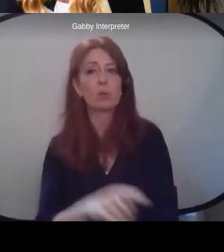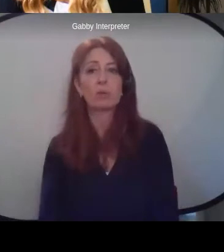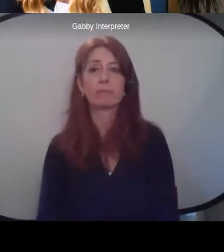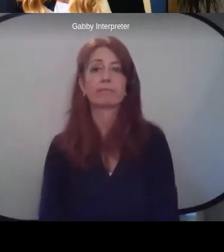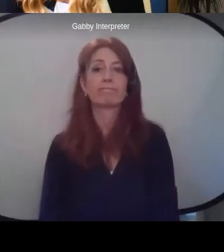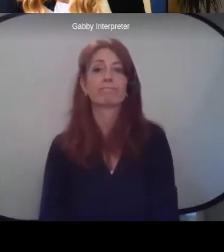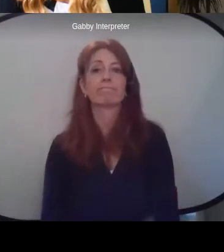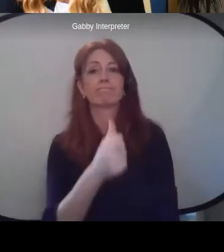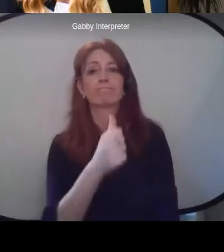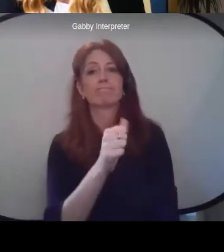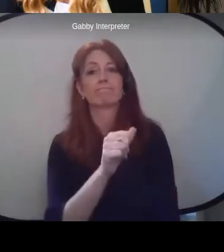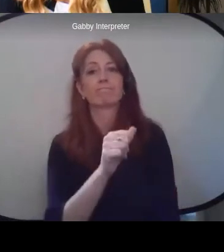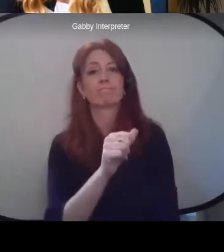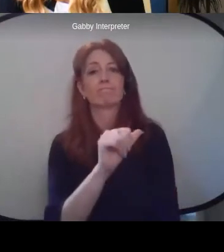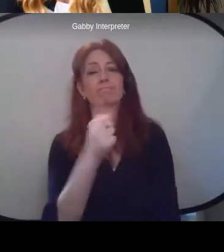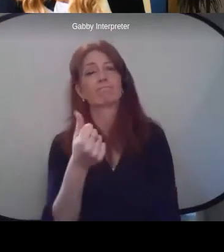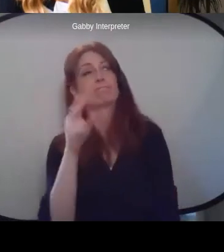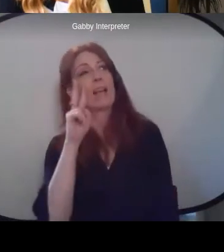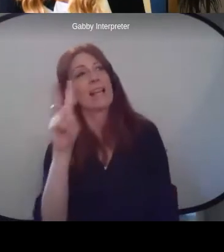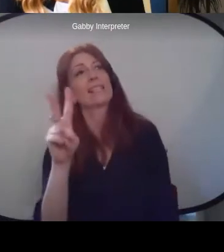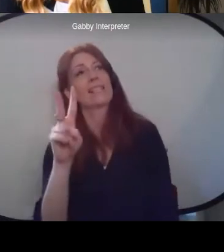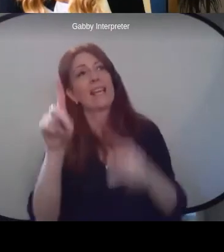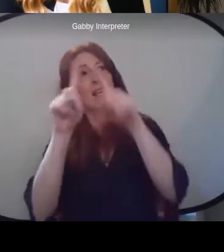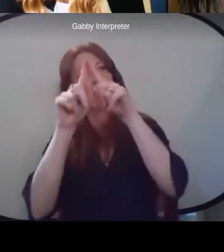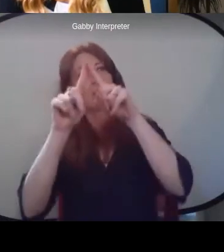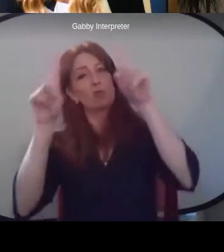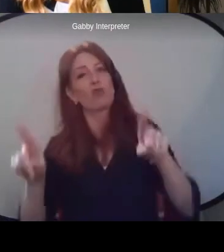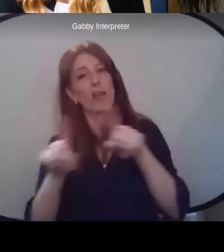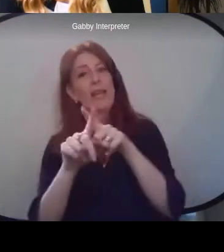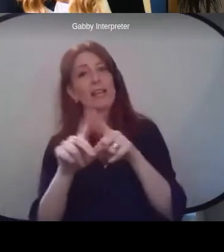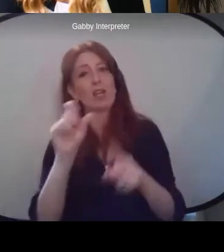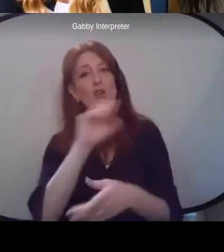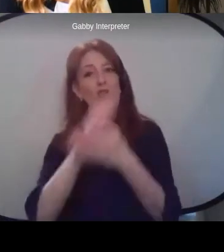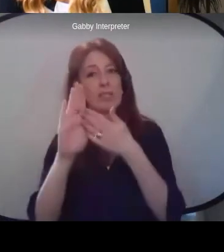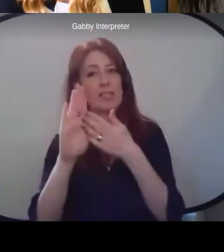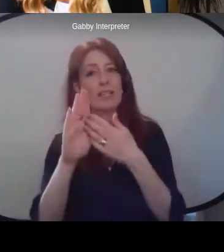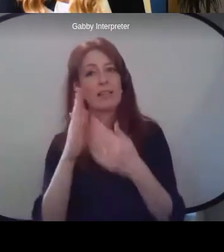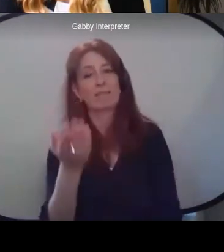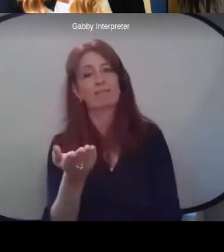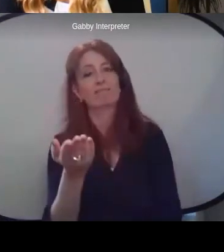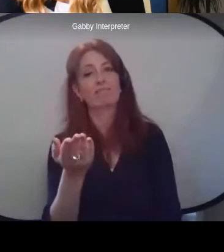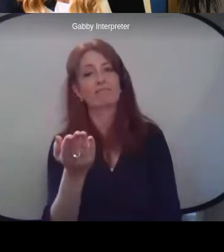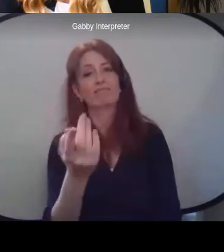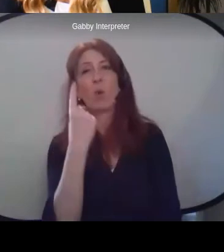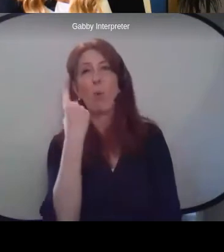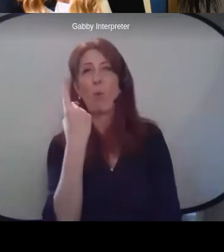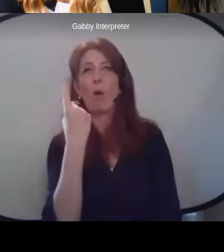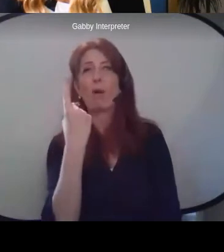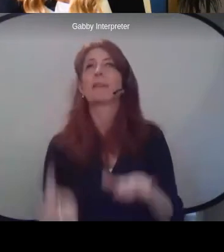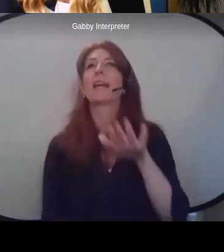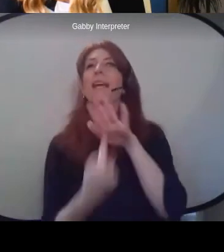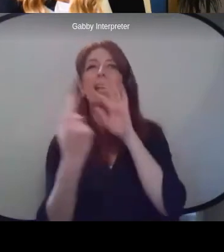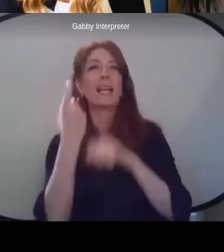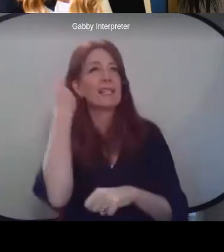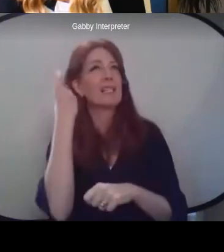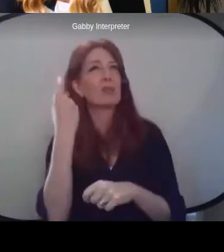it as you appear on my screen. So Christina, one kind of key consideration, key learning point